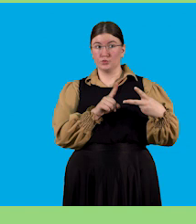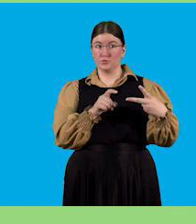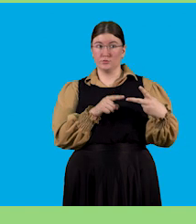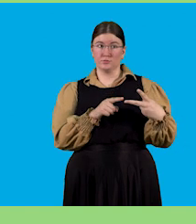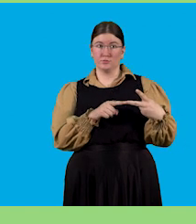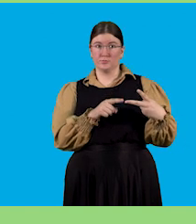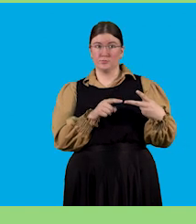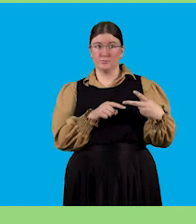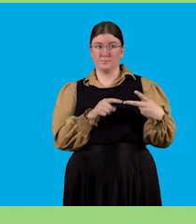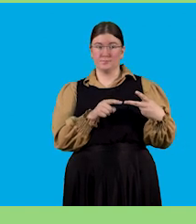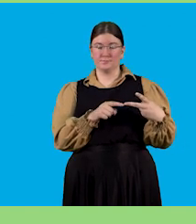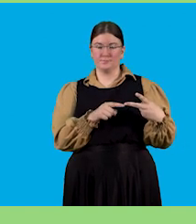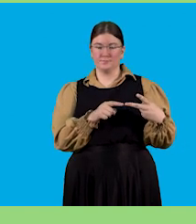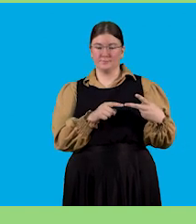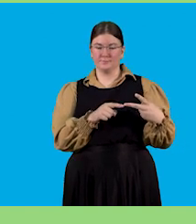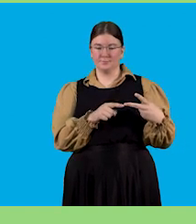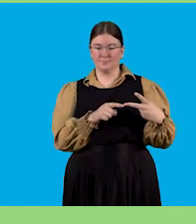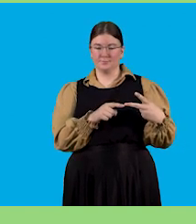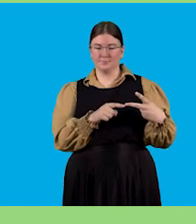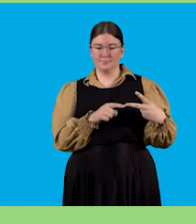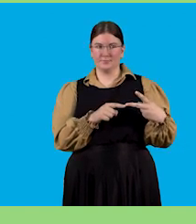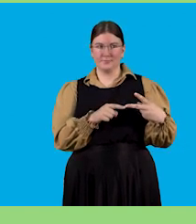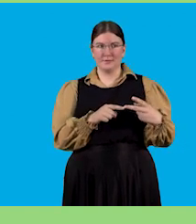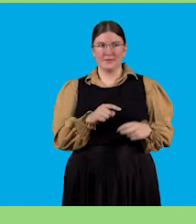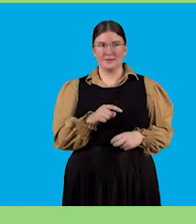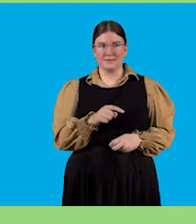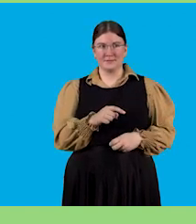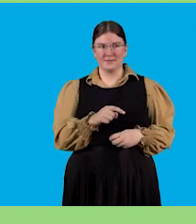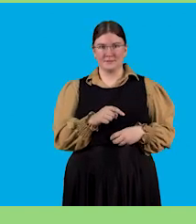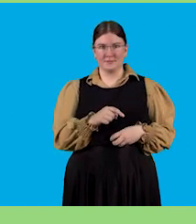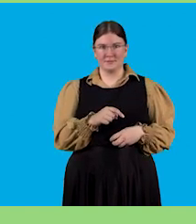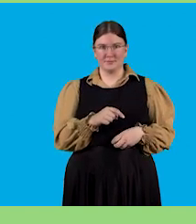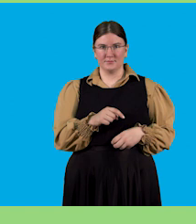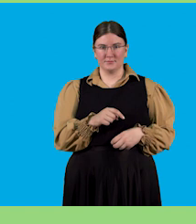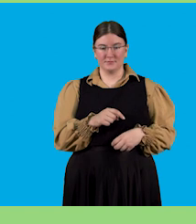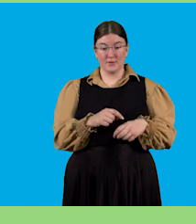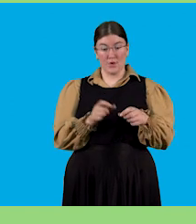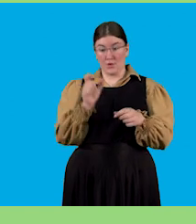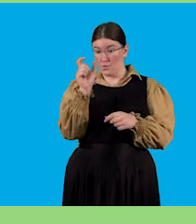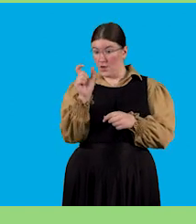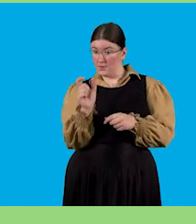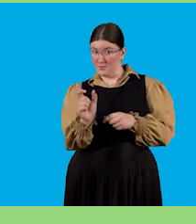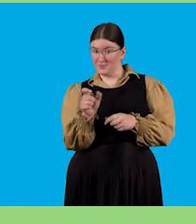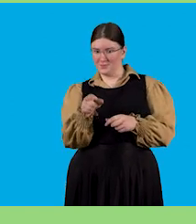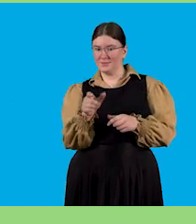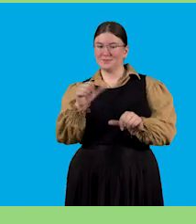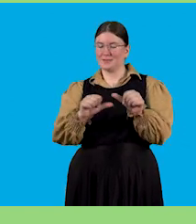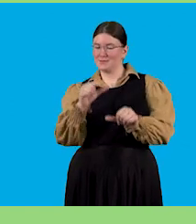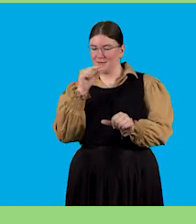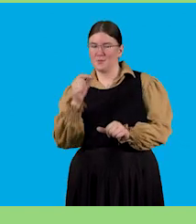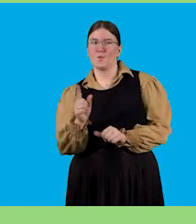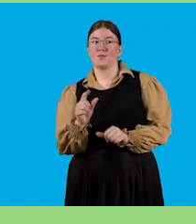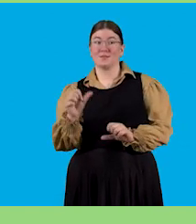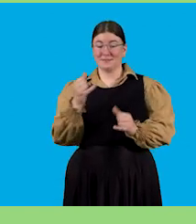question 2, or the second instruction, says, provide the scientific name for the following words.